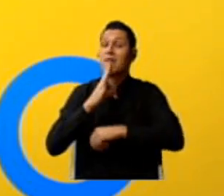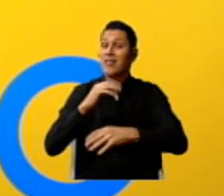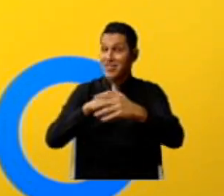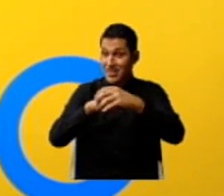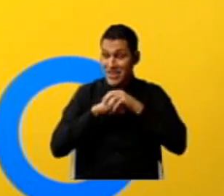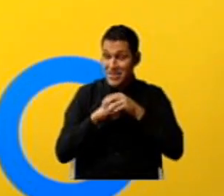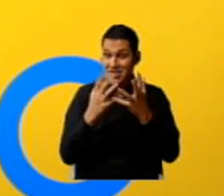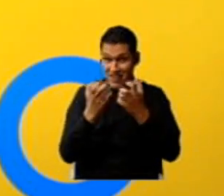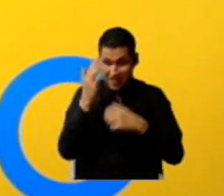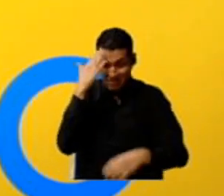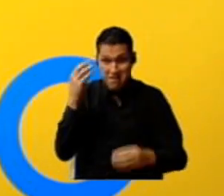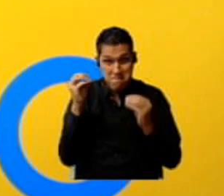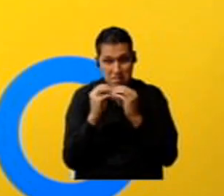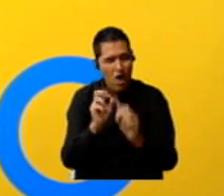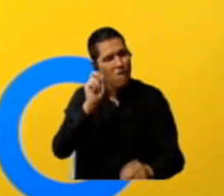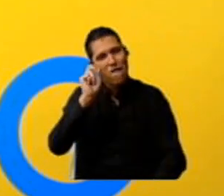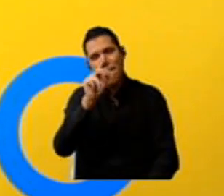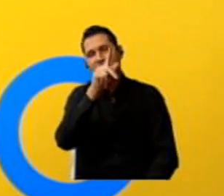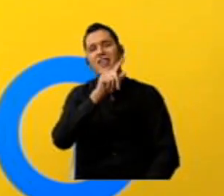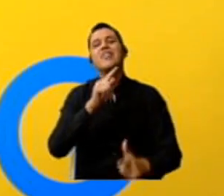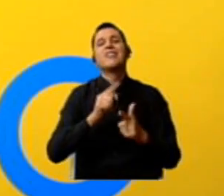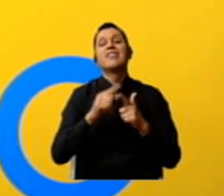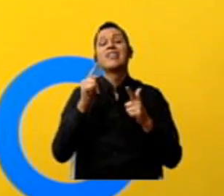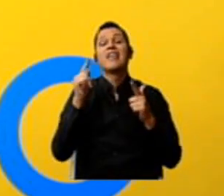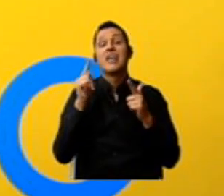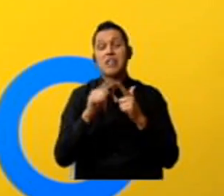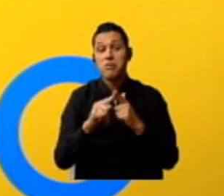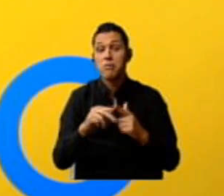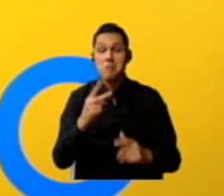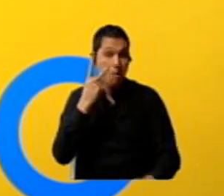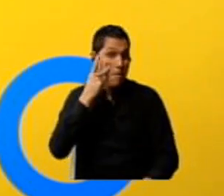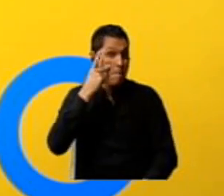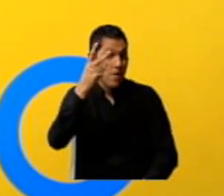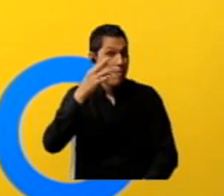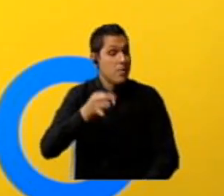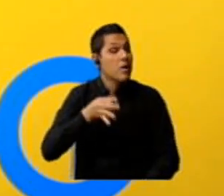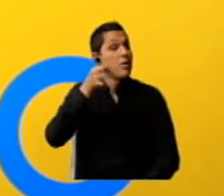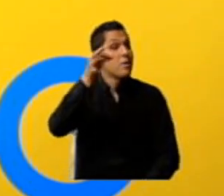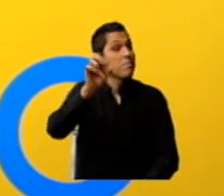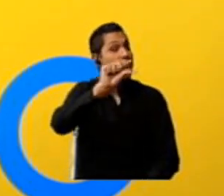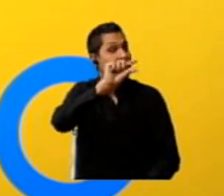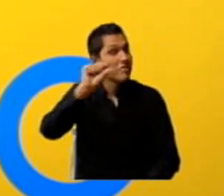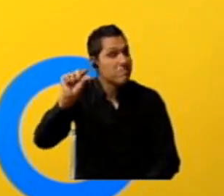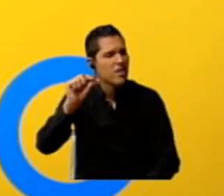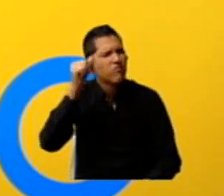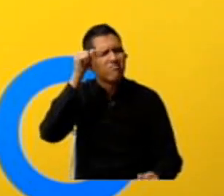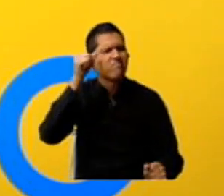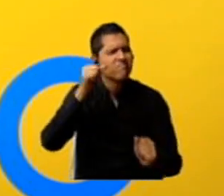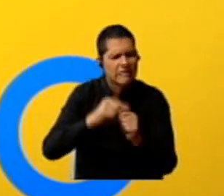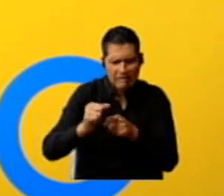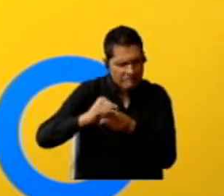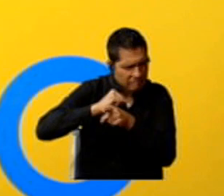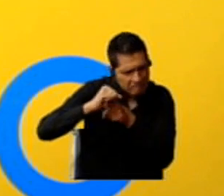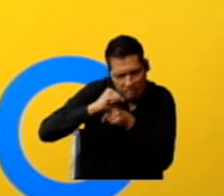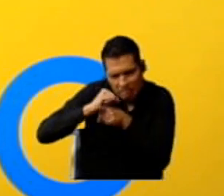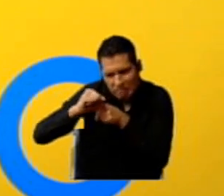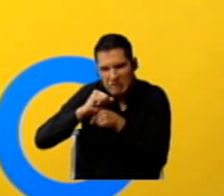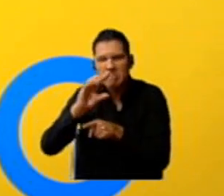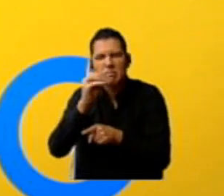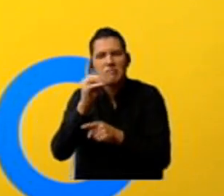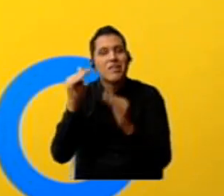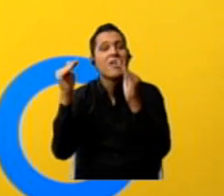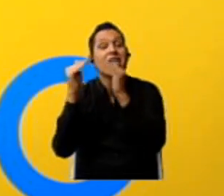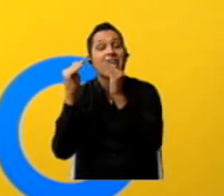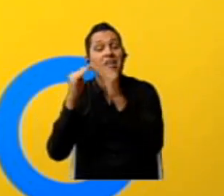Yeah? Okay. So, see you next week. And remember, practice at home what we